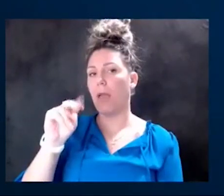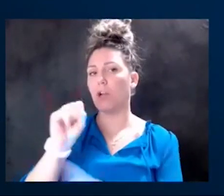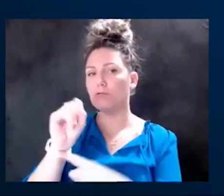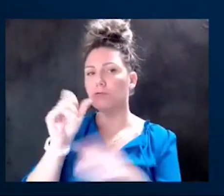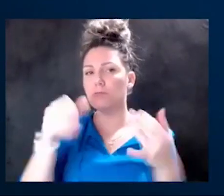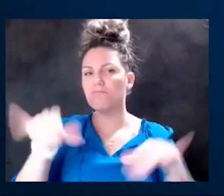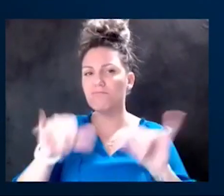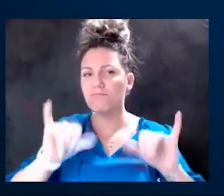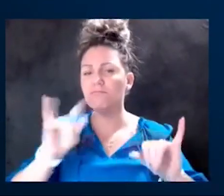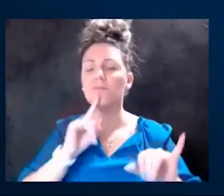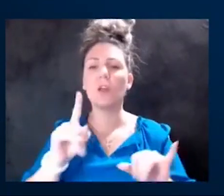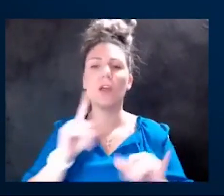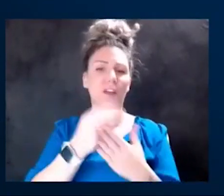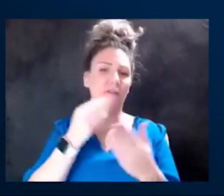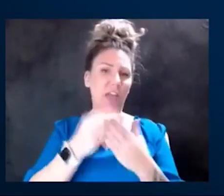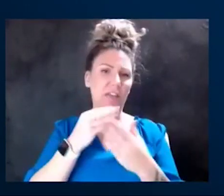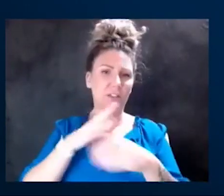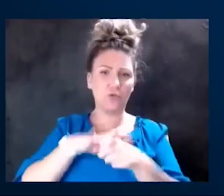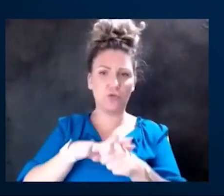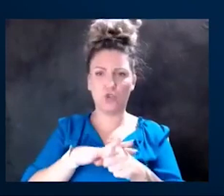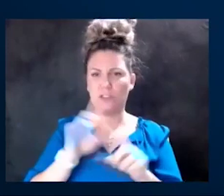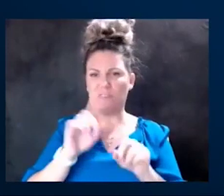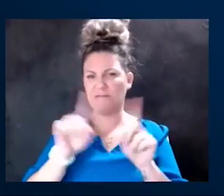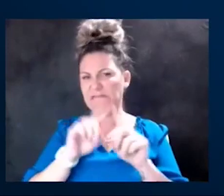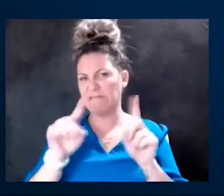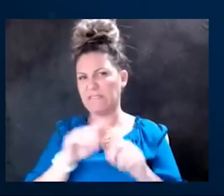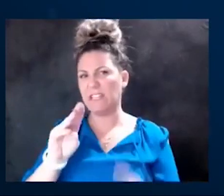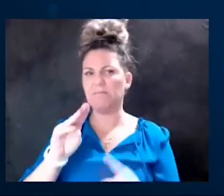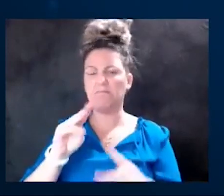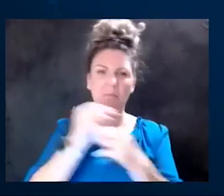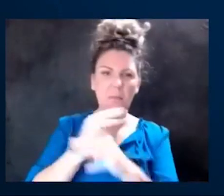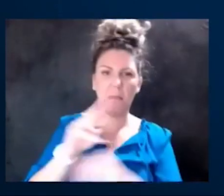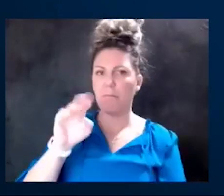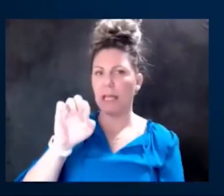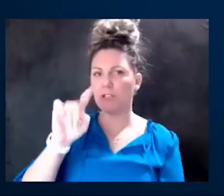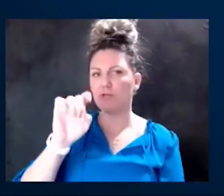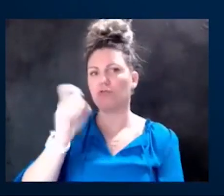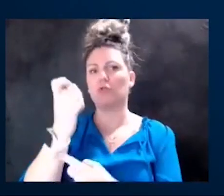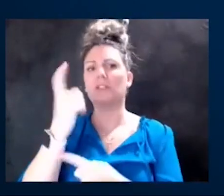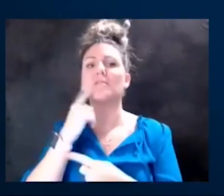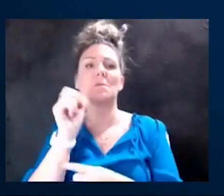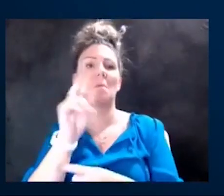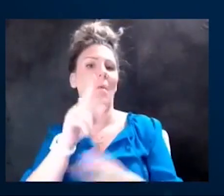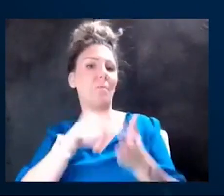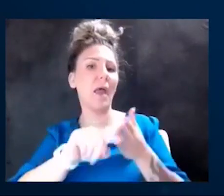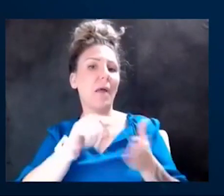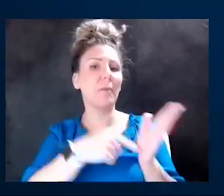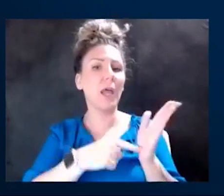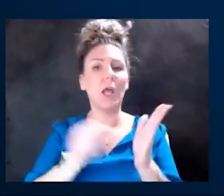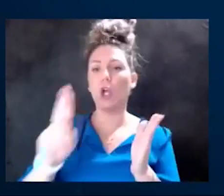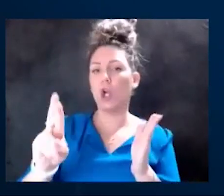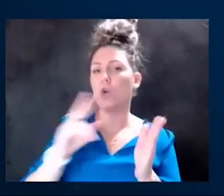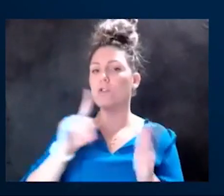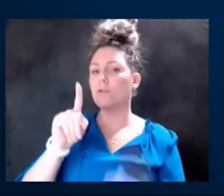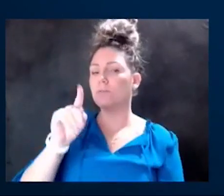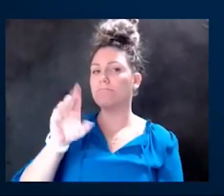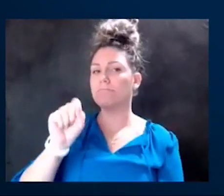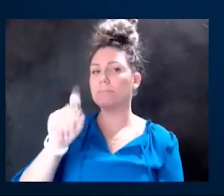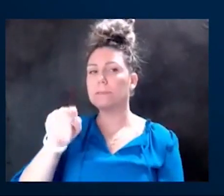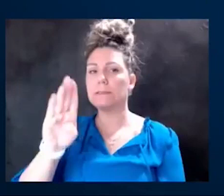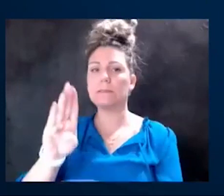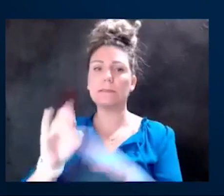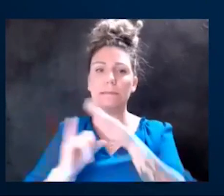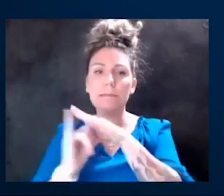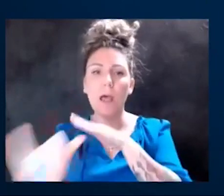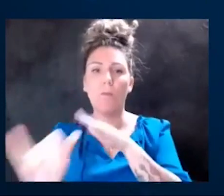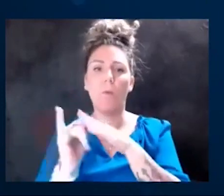financial stress kind of broken out by a bunch of different metrics, like paying your bill or affording subway fare. And then different racial groups are laid out by these